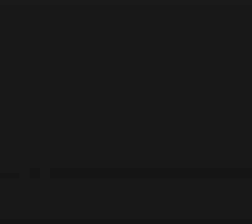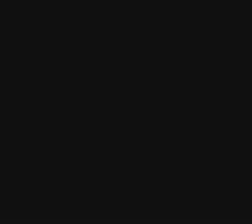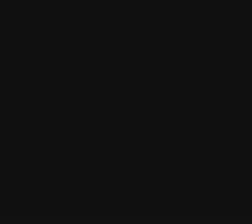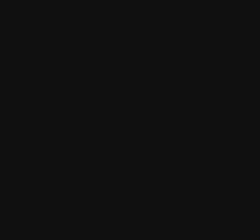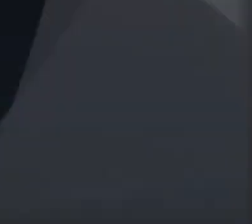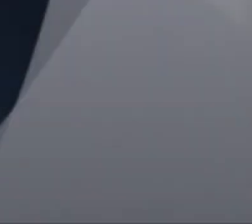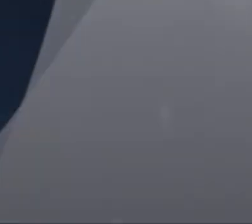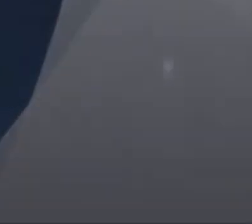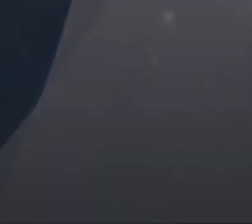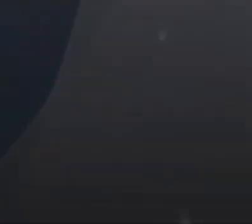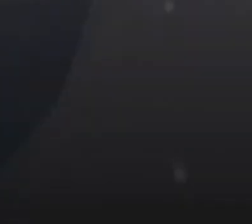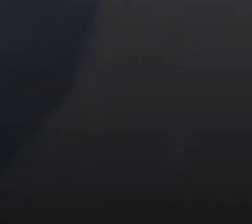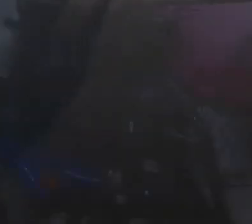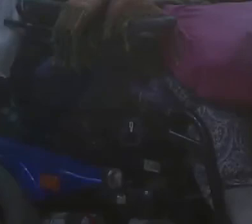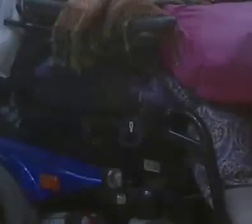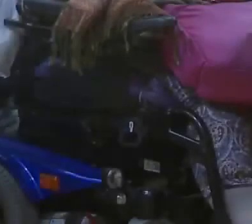man.